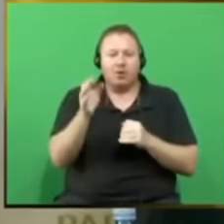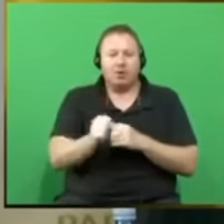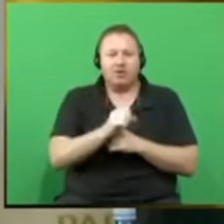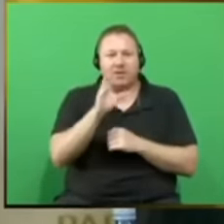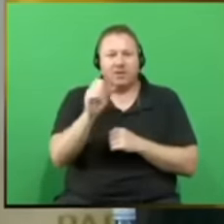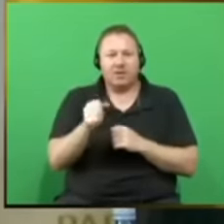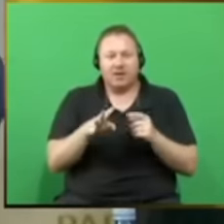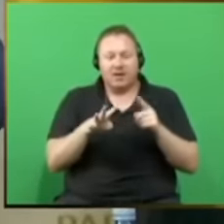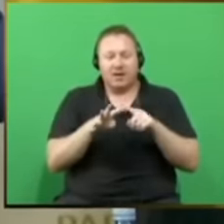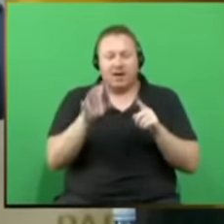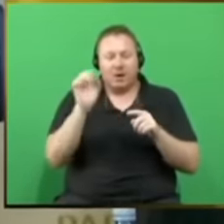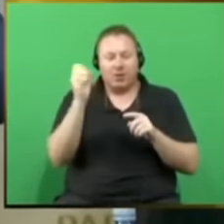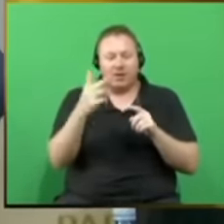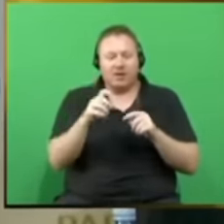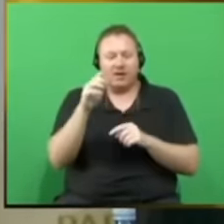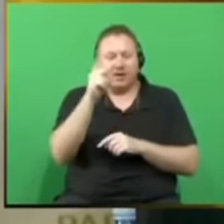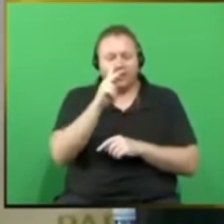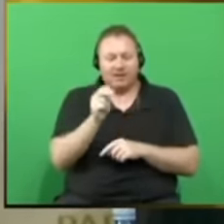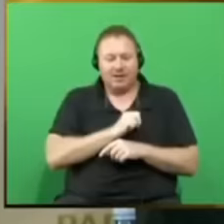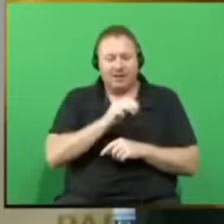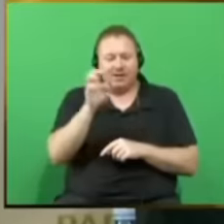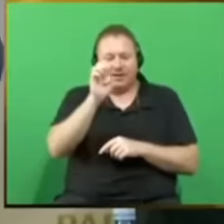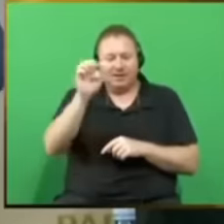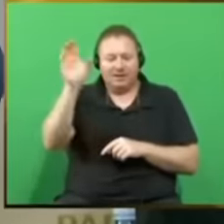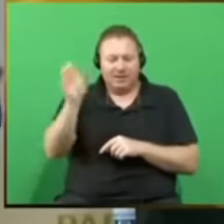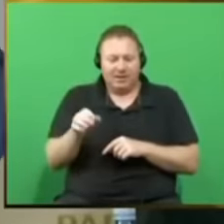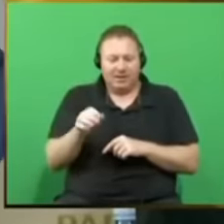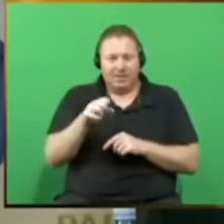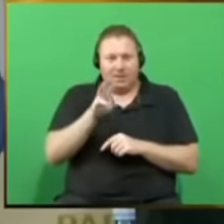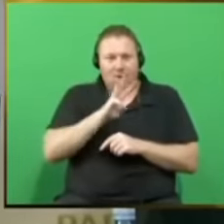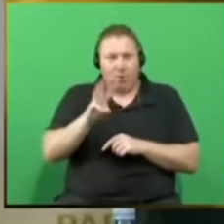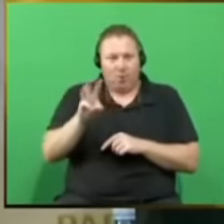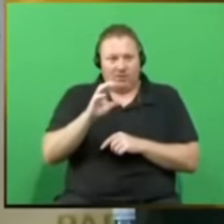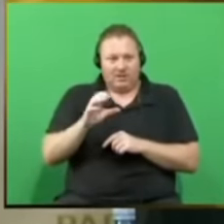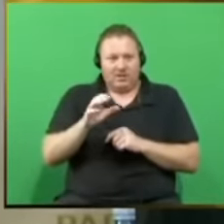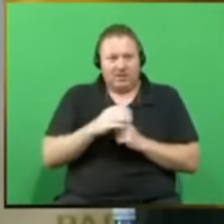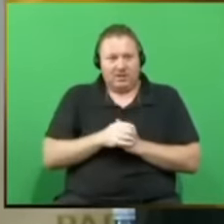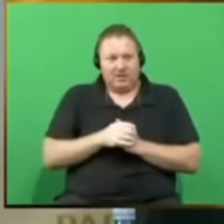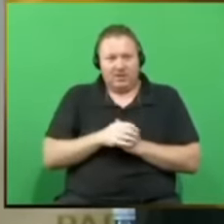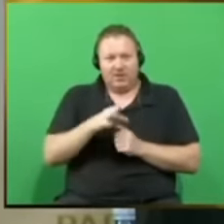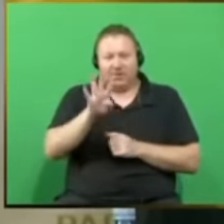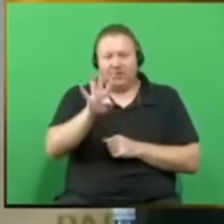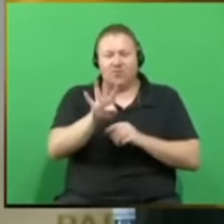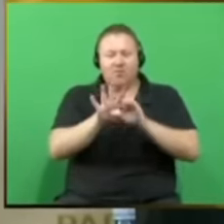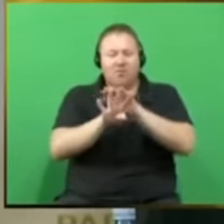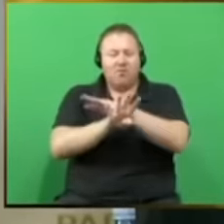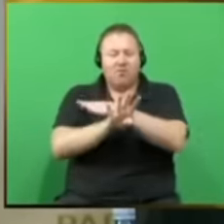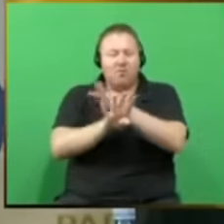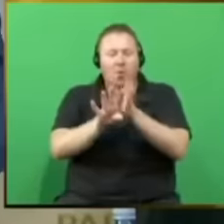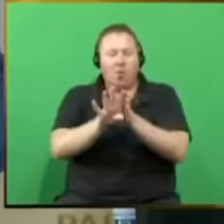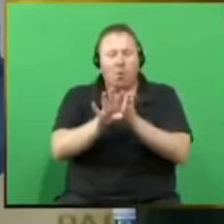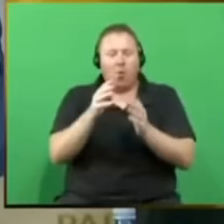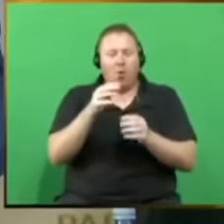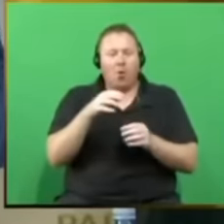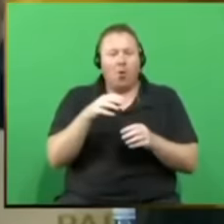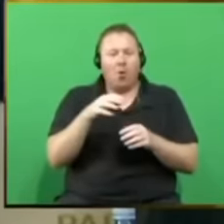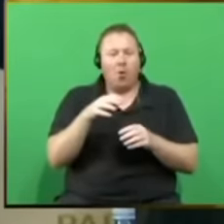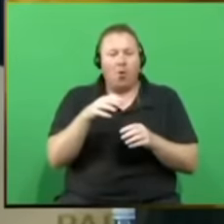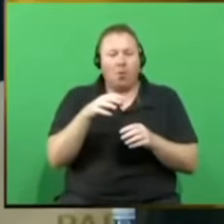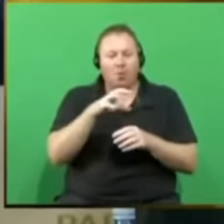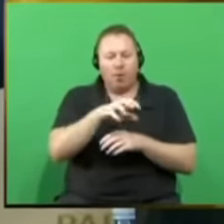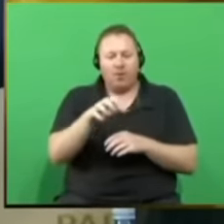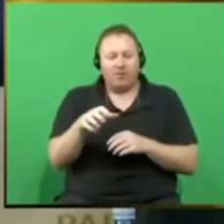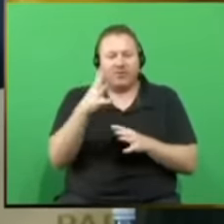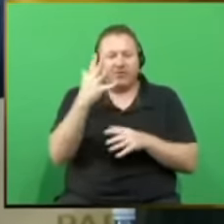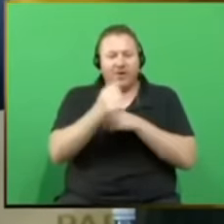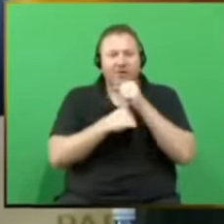Africa: Gauteng, KZN, Eastern Cape, and Western Cape. And of those four provinces in the last 5 years,